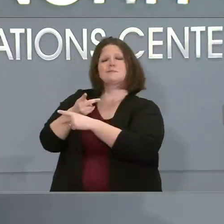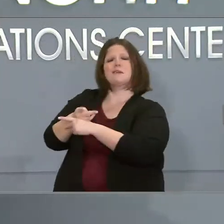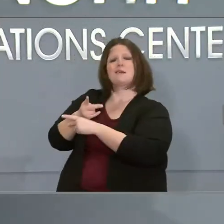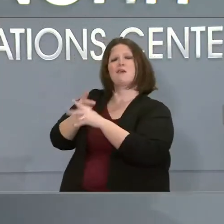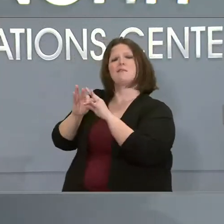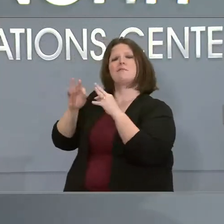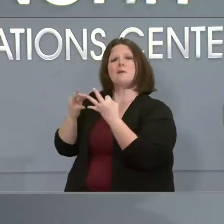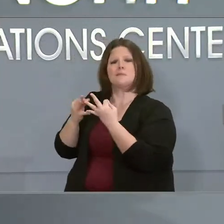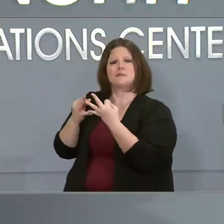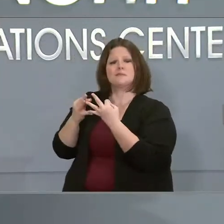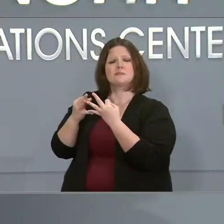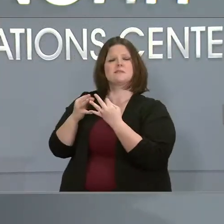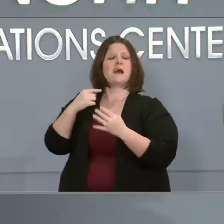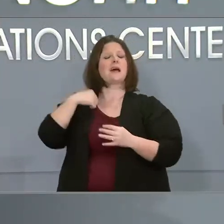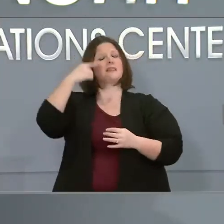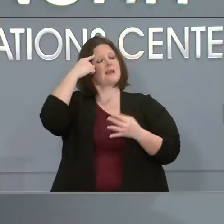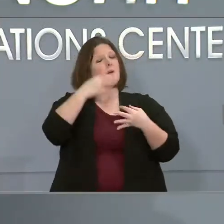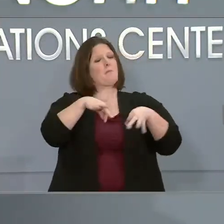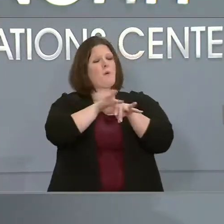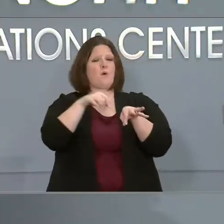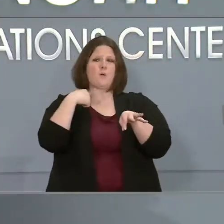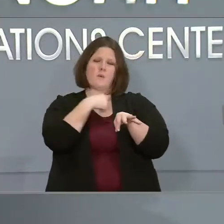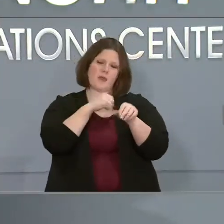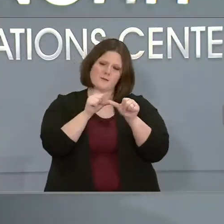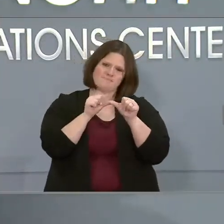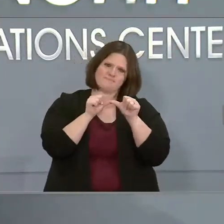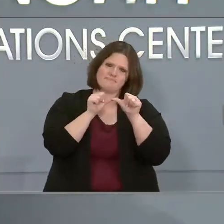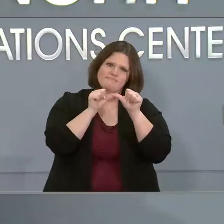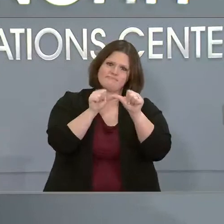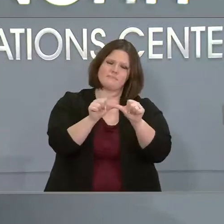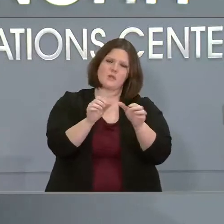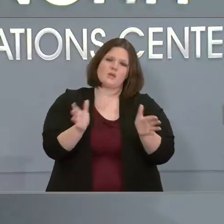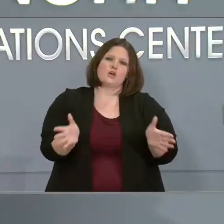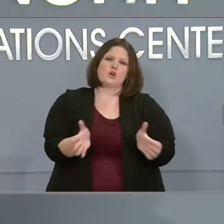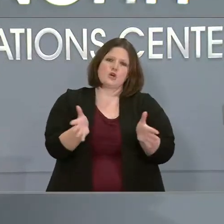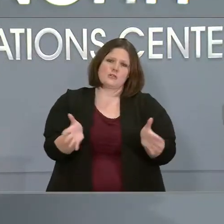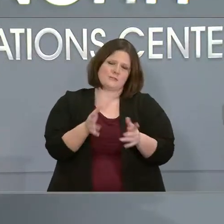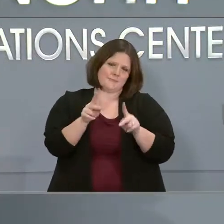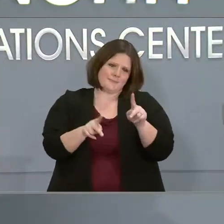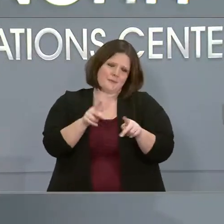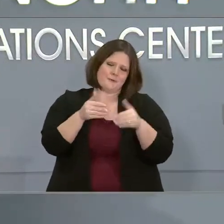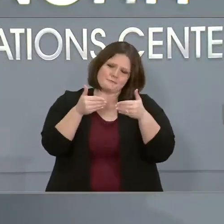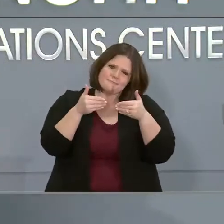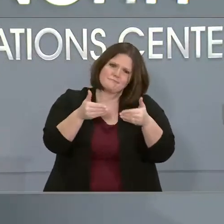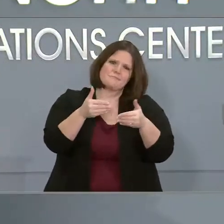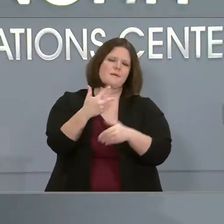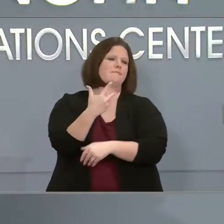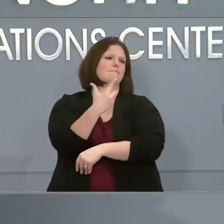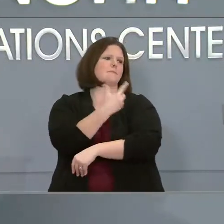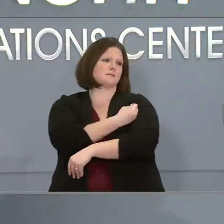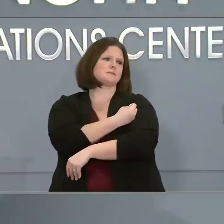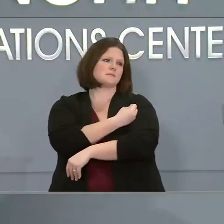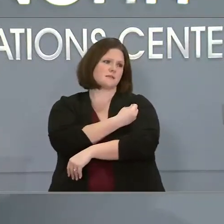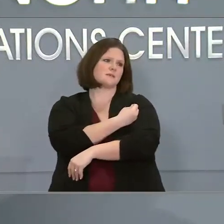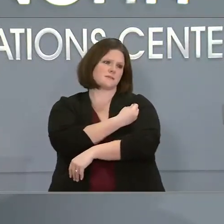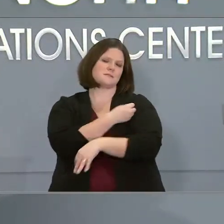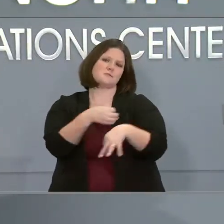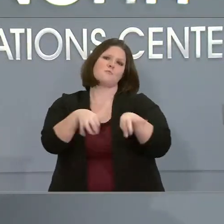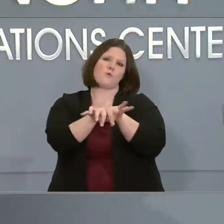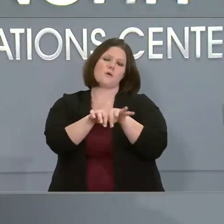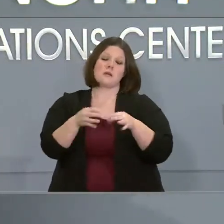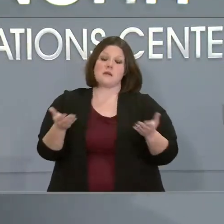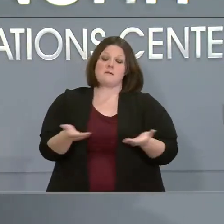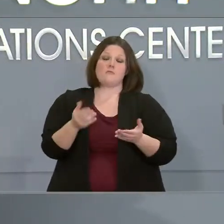need to continue to do things to encourage people to get vaccinations. So in